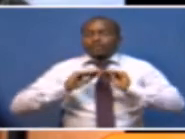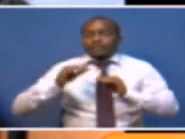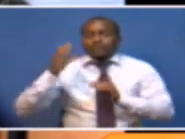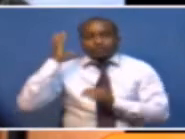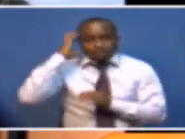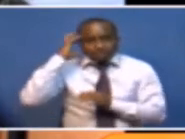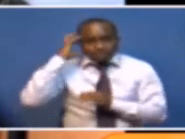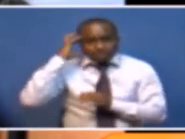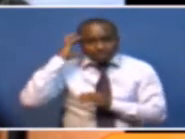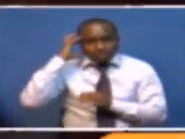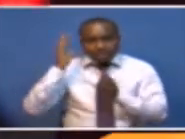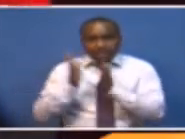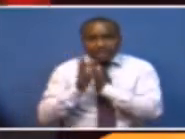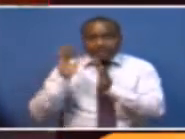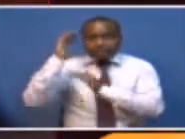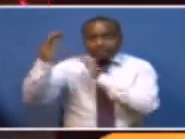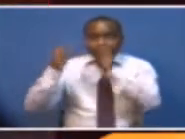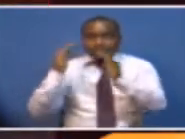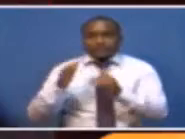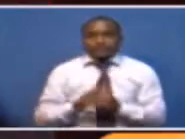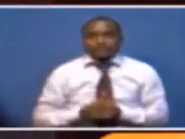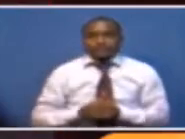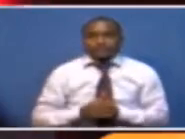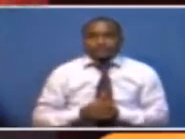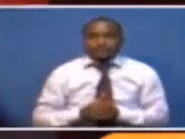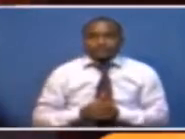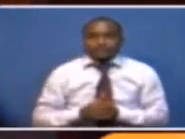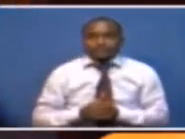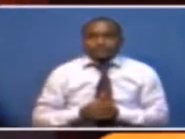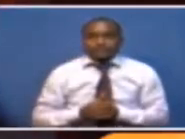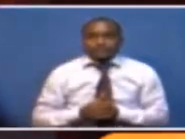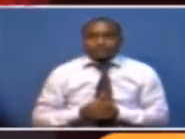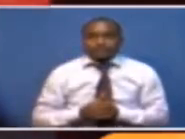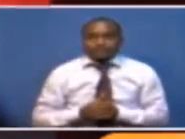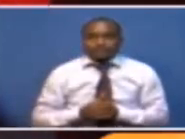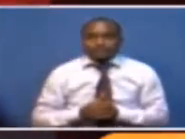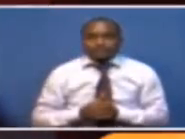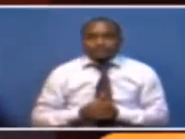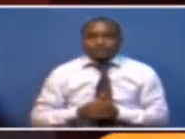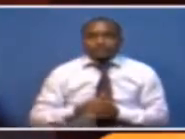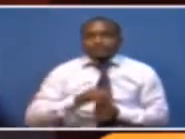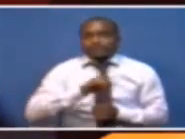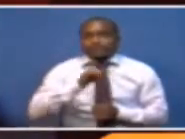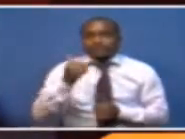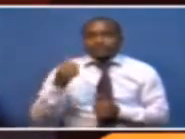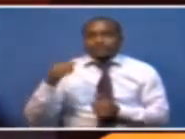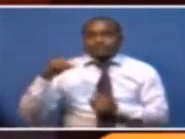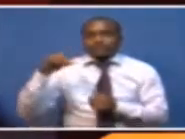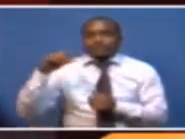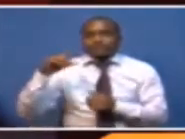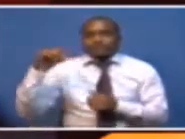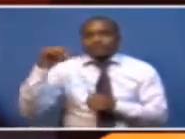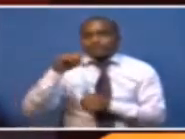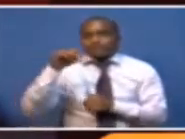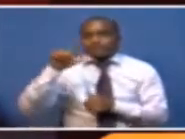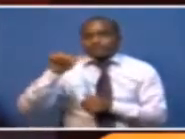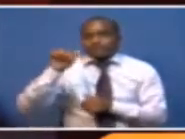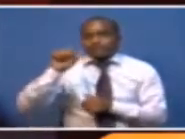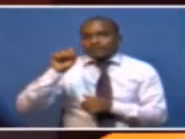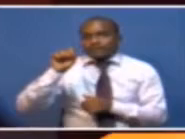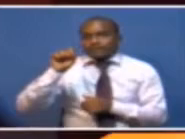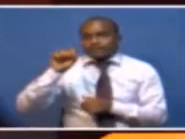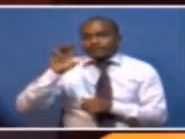and universities. Let's put our hands together for... Elsewhere, GlaxoSmithKline has introduced a